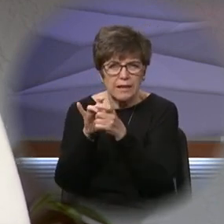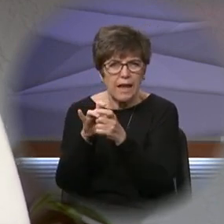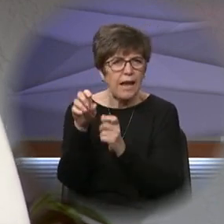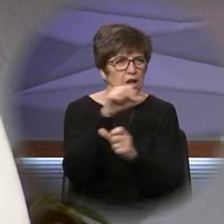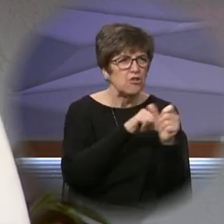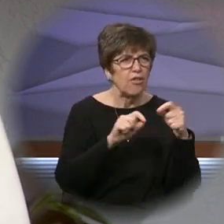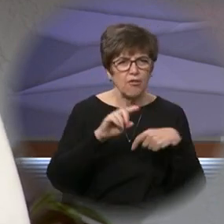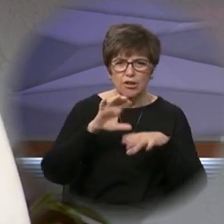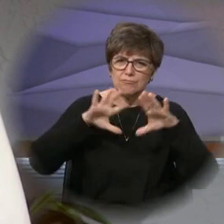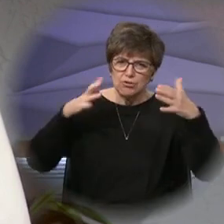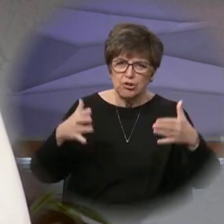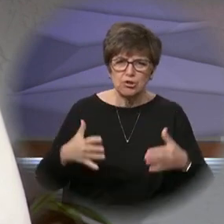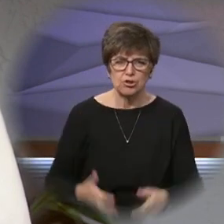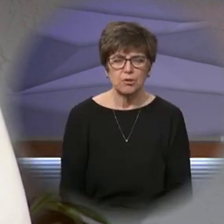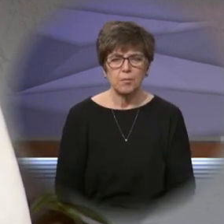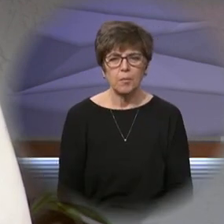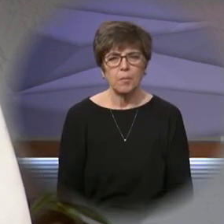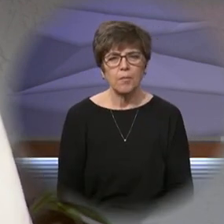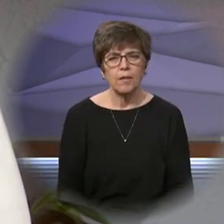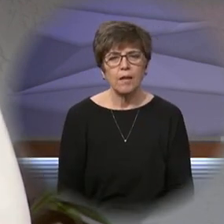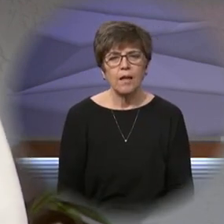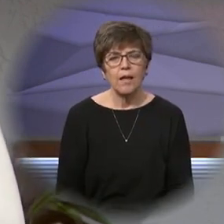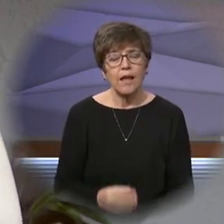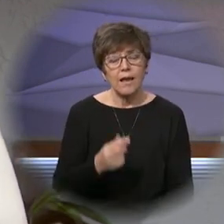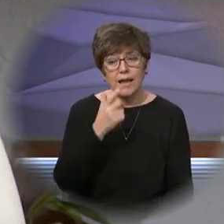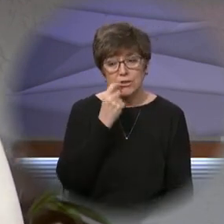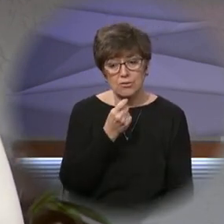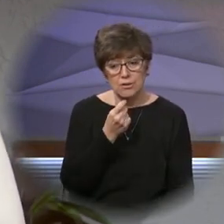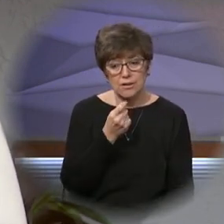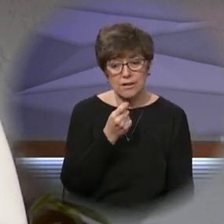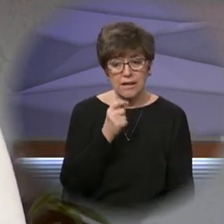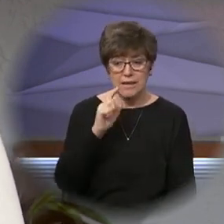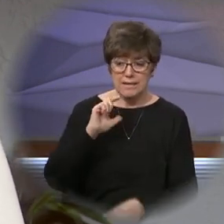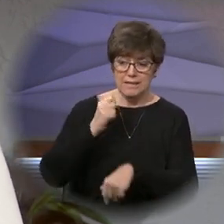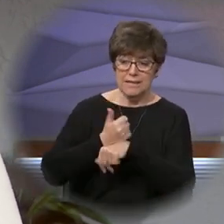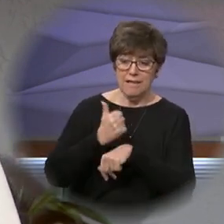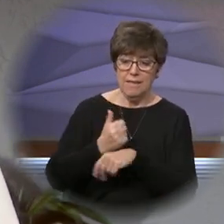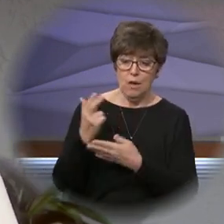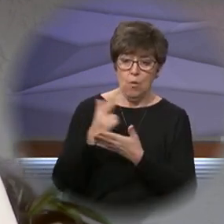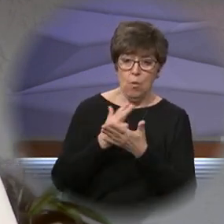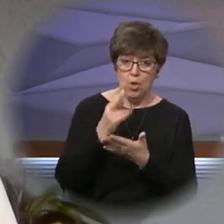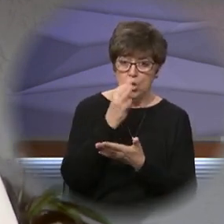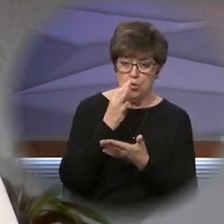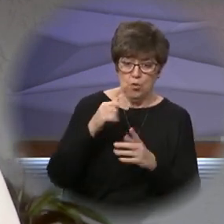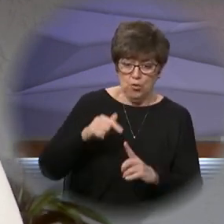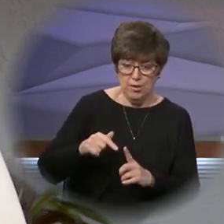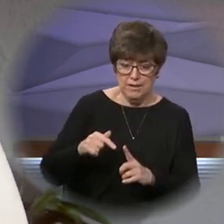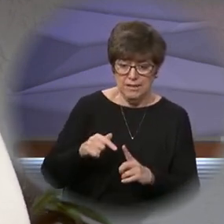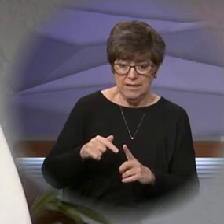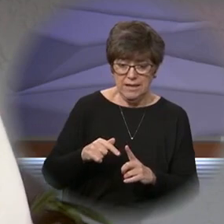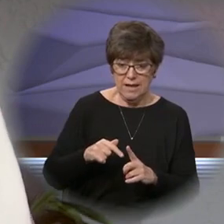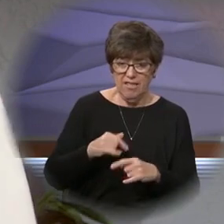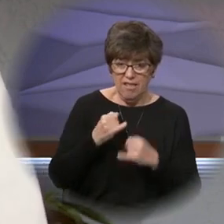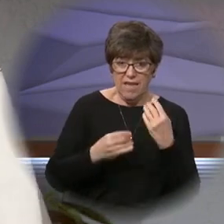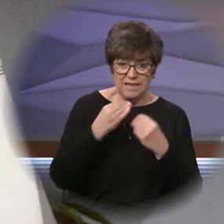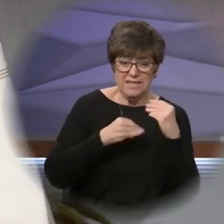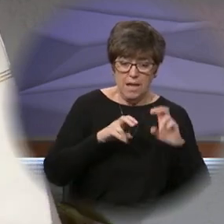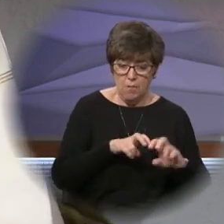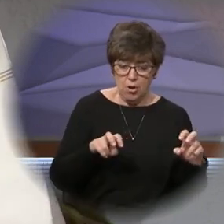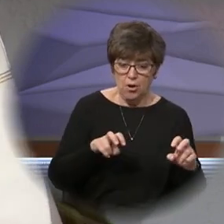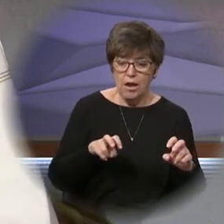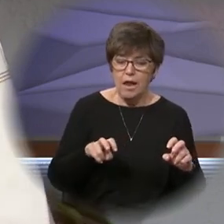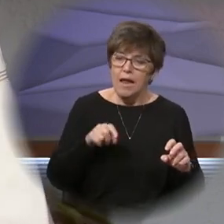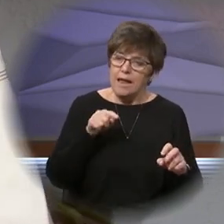as the church. And interesting, as he instituted that Holy Eucharist, that he really gave